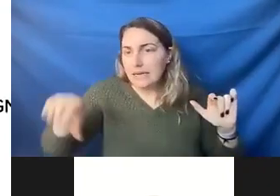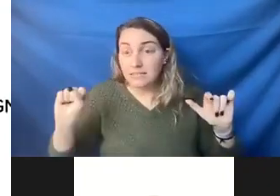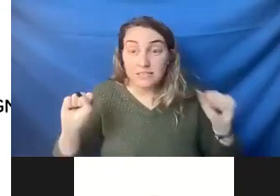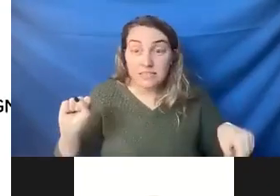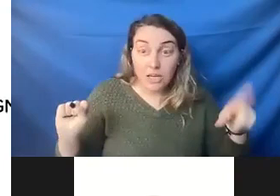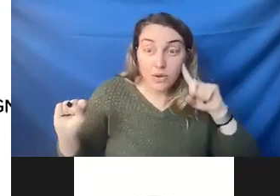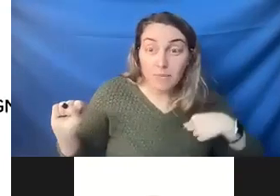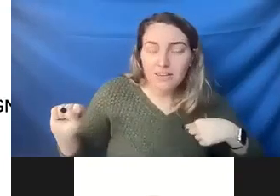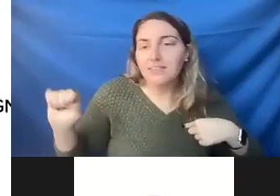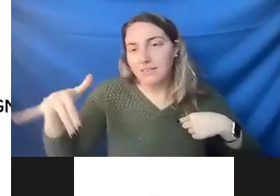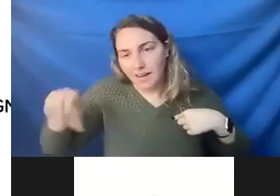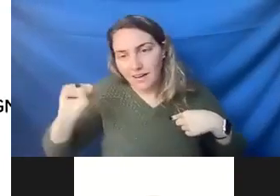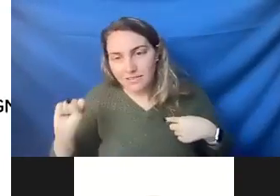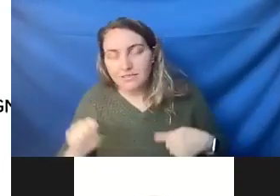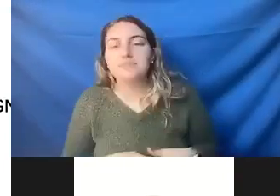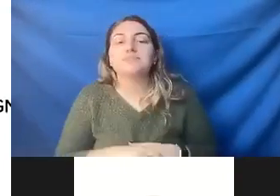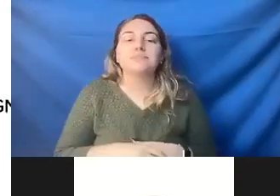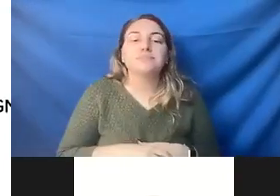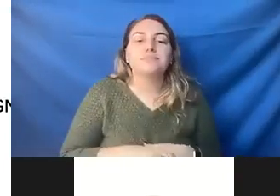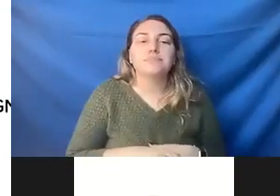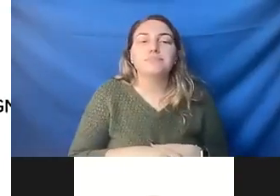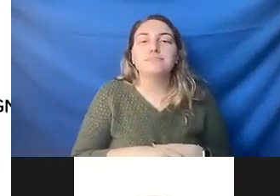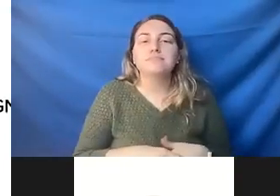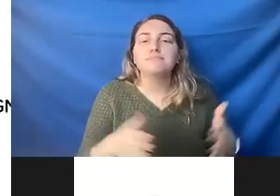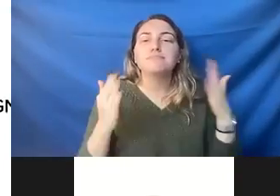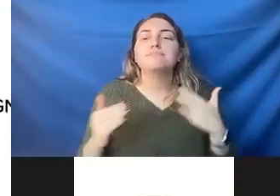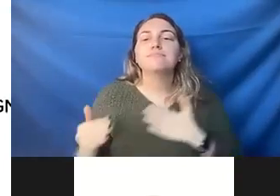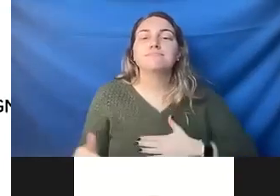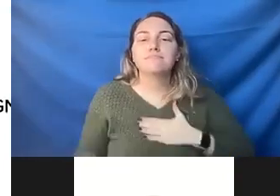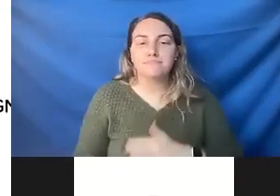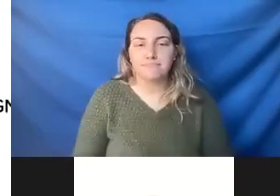Yes, I can hear you. You can go to the next slide, please, Allie.